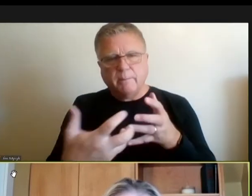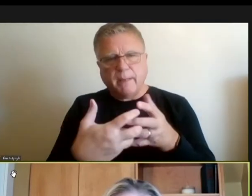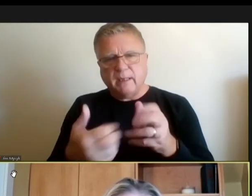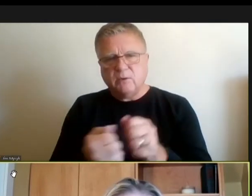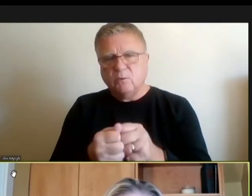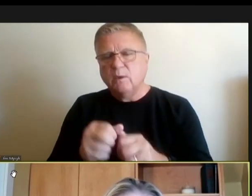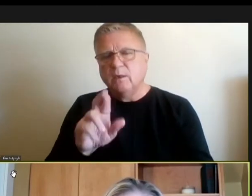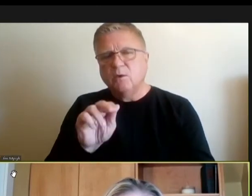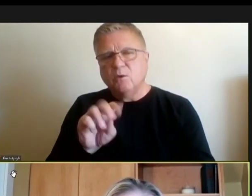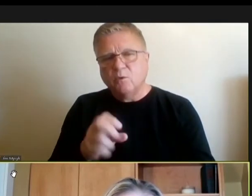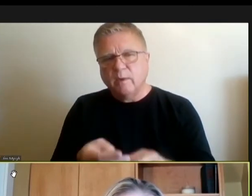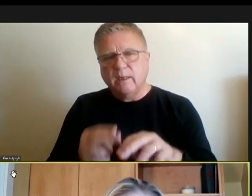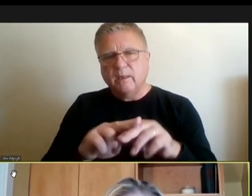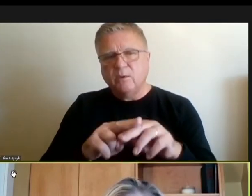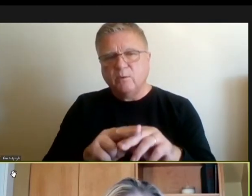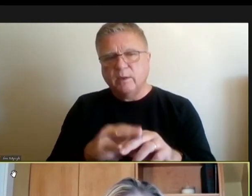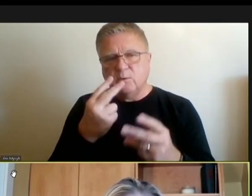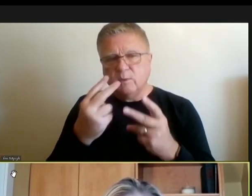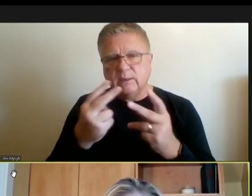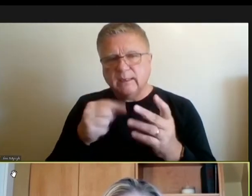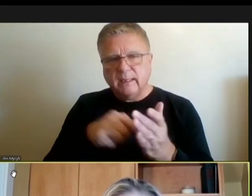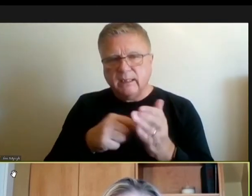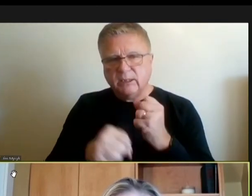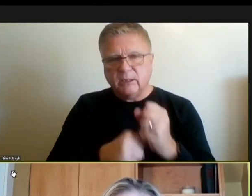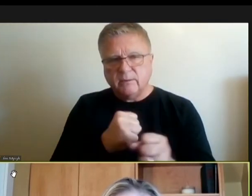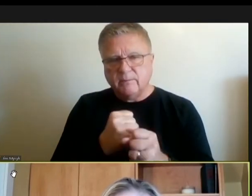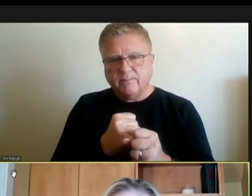seeing this year? And two,